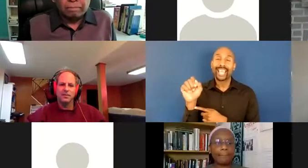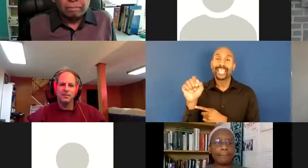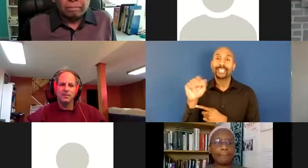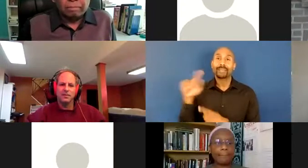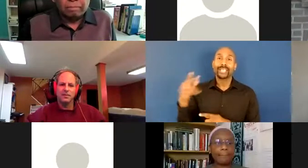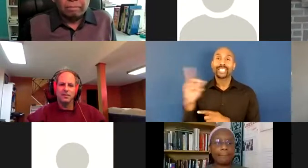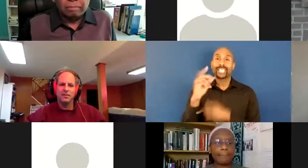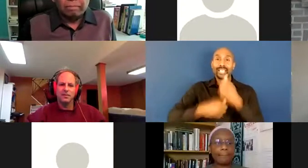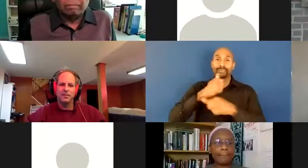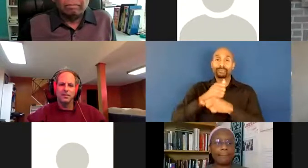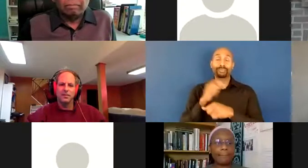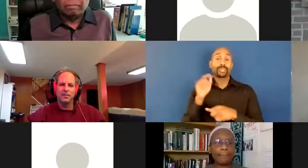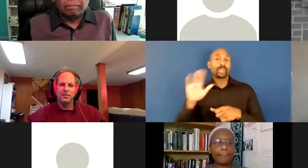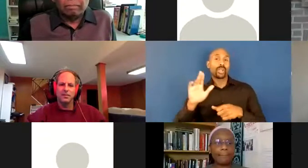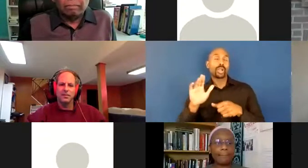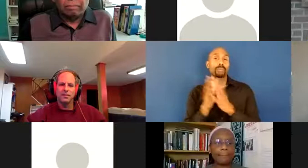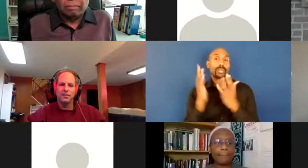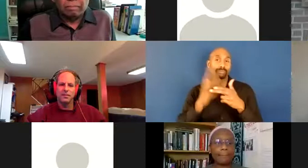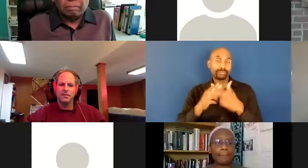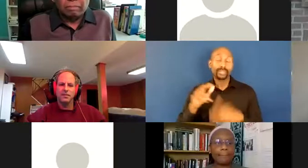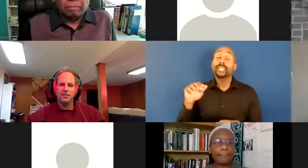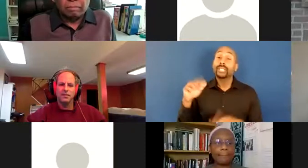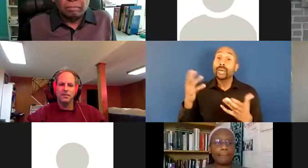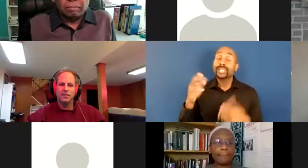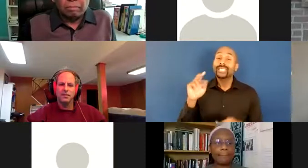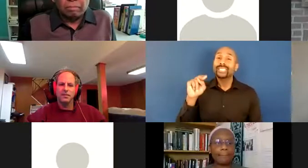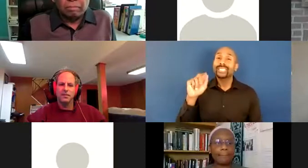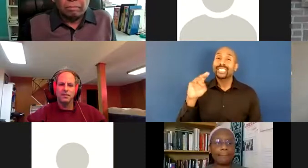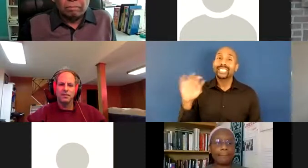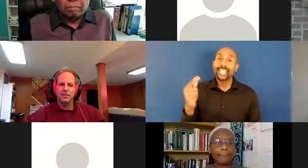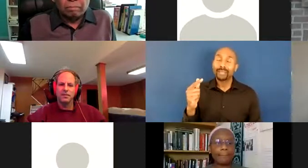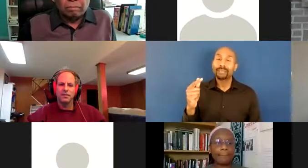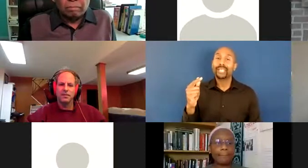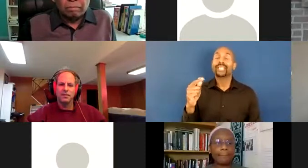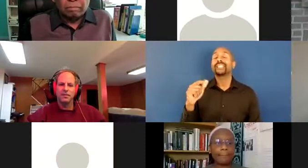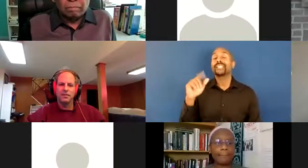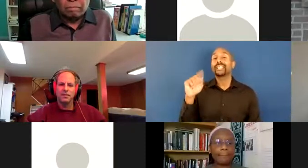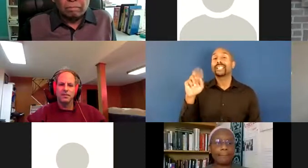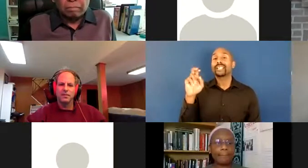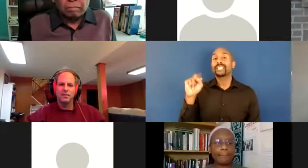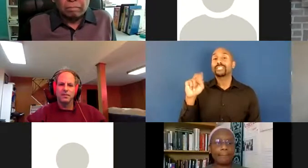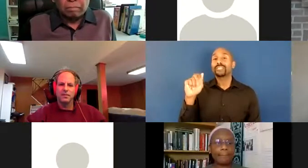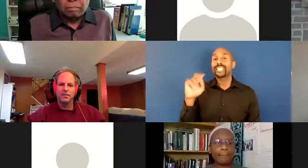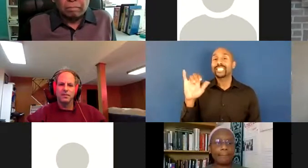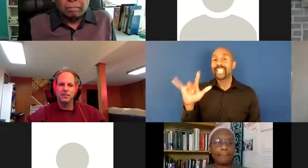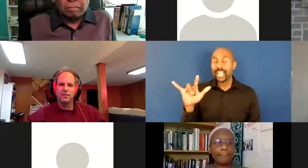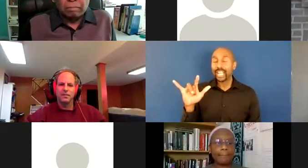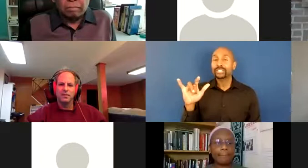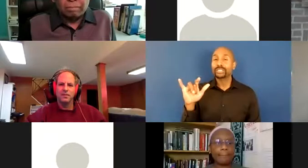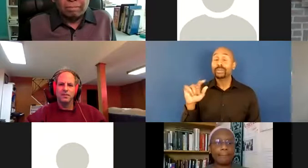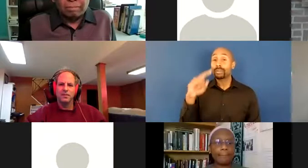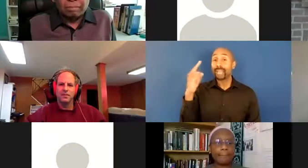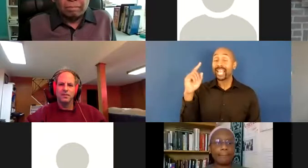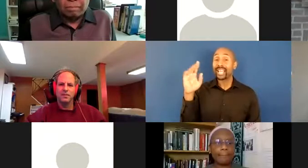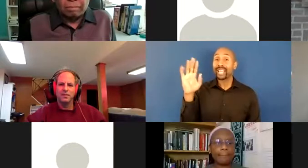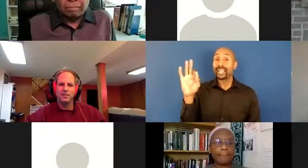book, obviously, Naming a Transnational Black Feminist Framework, Writing in Darkness. It is a gem. It is a pivotal